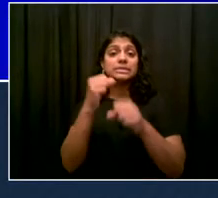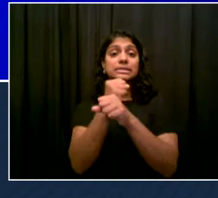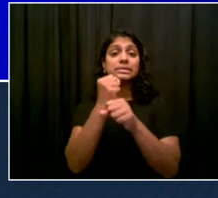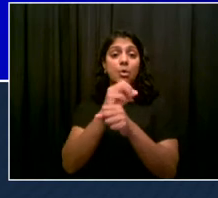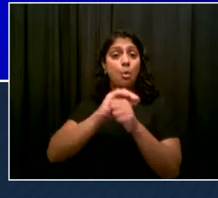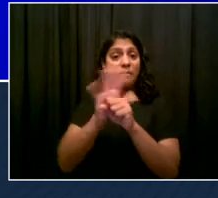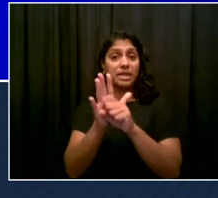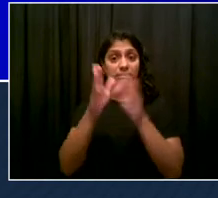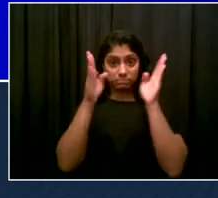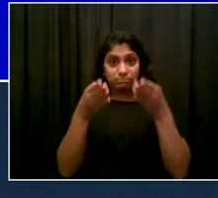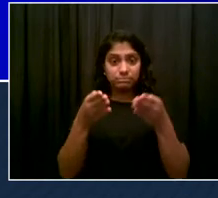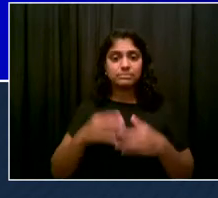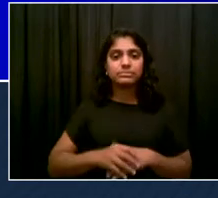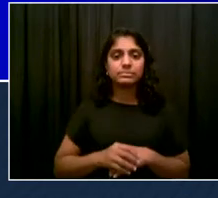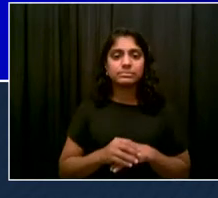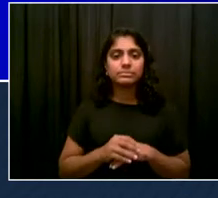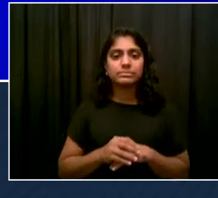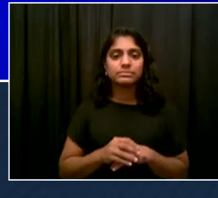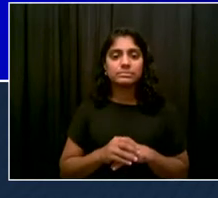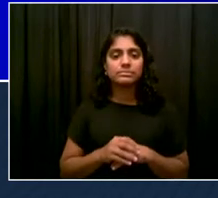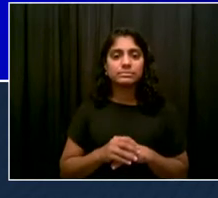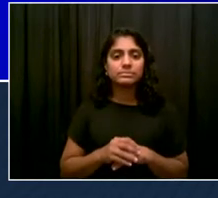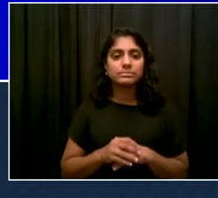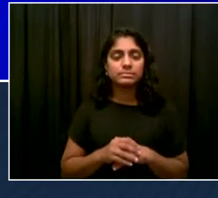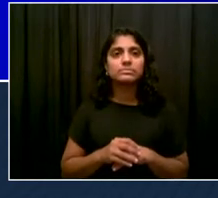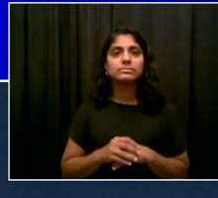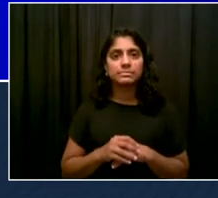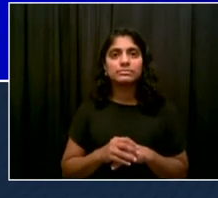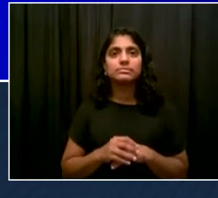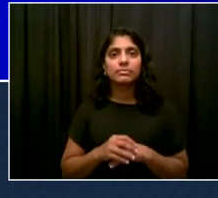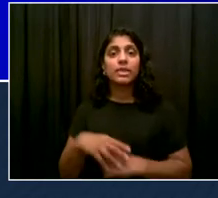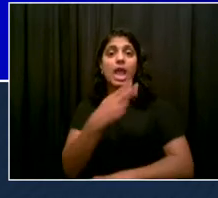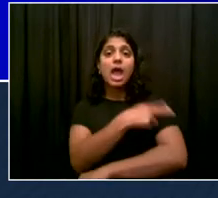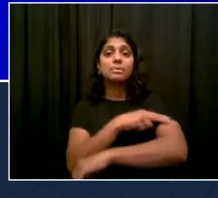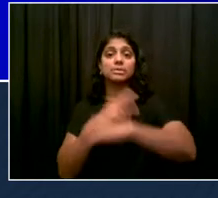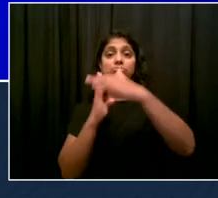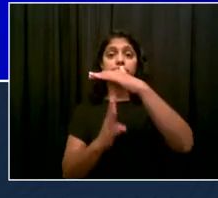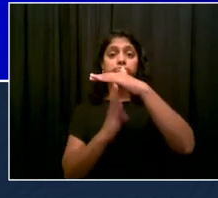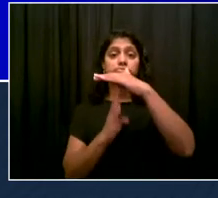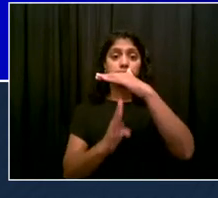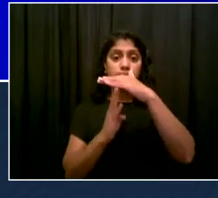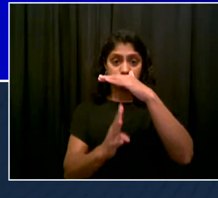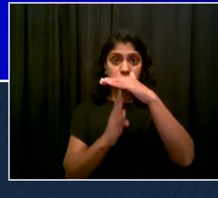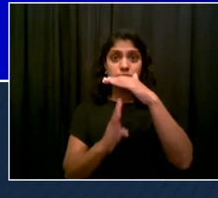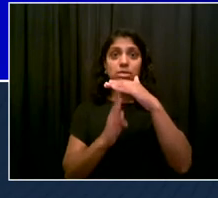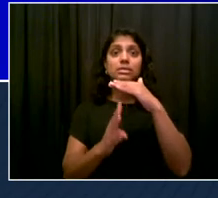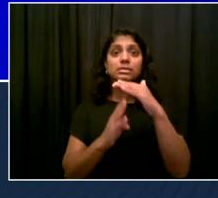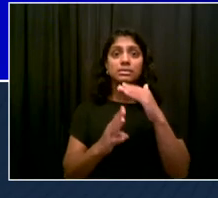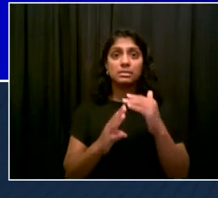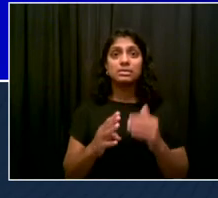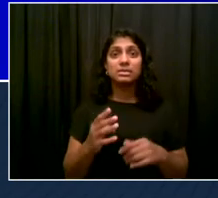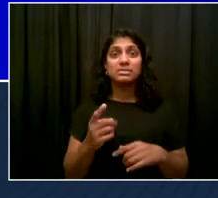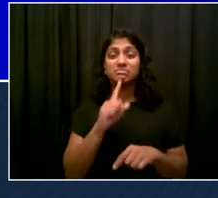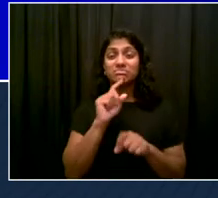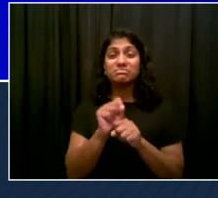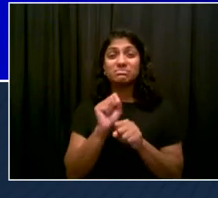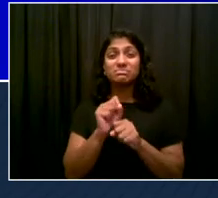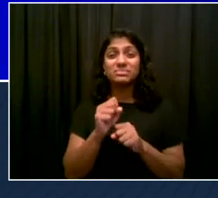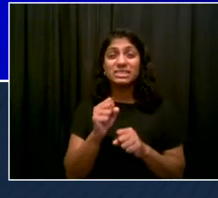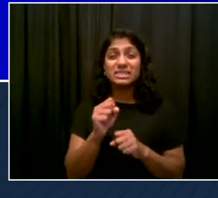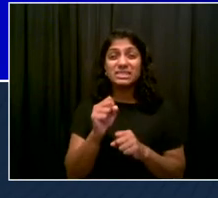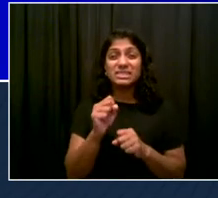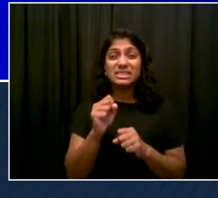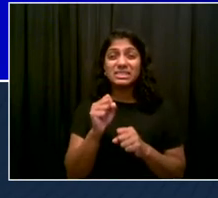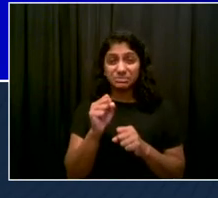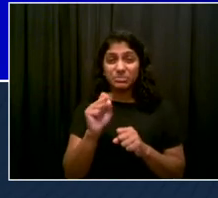more vaccinations, that's the key. So, number one, daily number of people admitted to New York City hospitals for suspected COVID-19. Today's report, 74 patients.